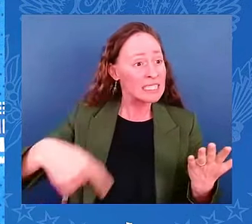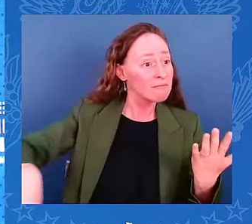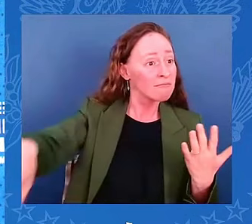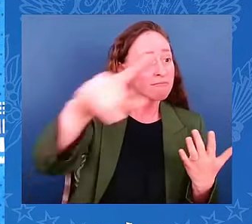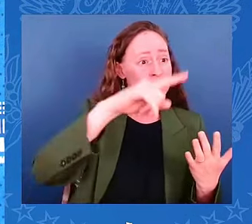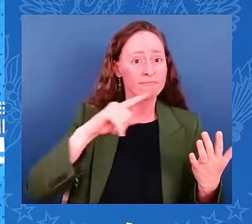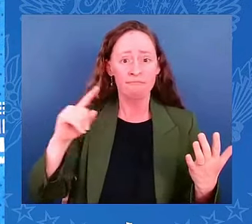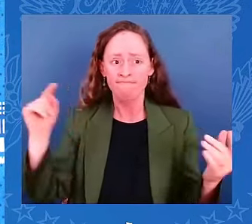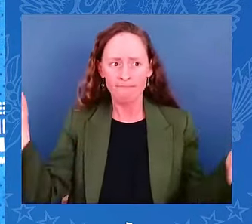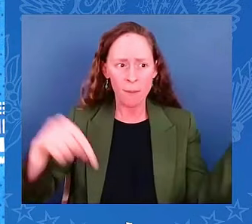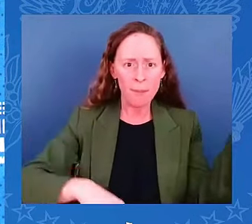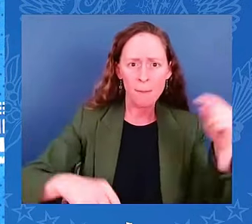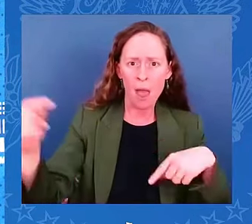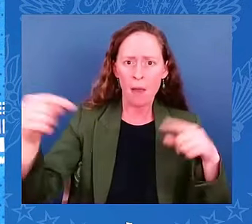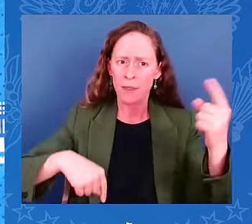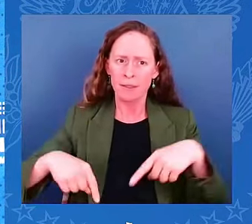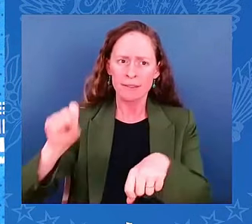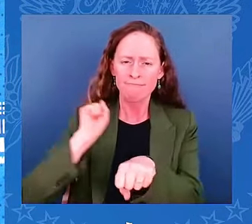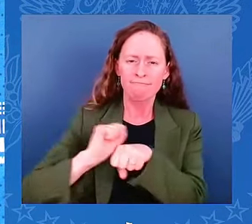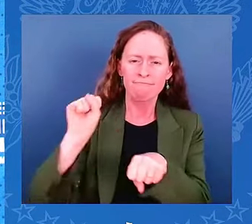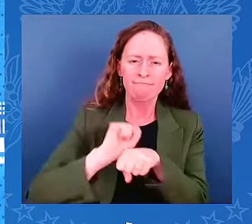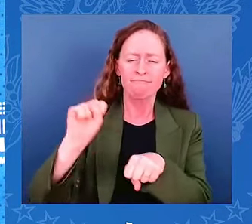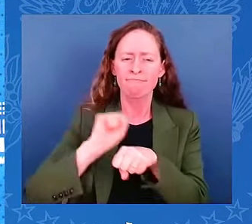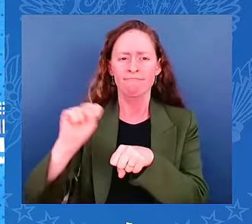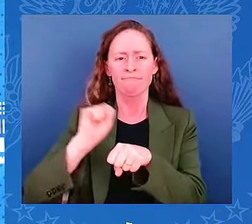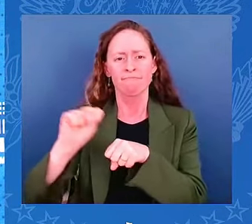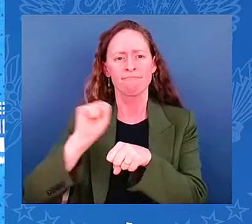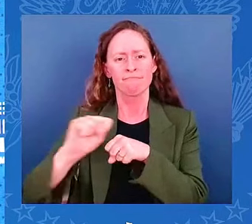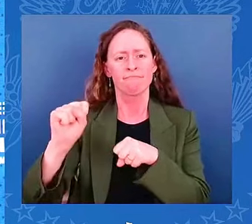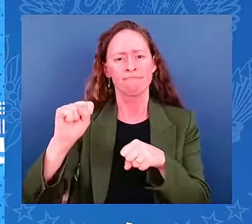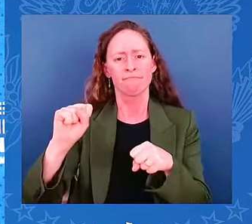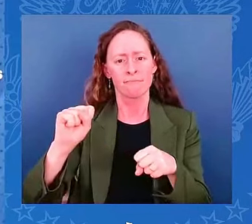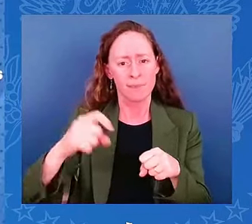call. It reminds you, no matter how long it goes.